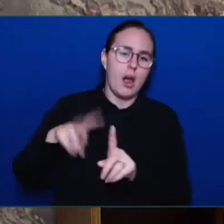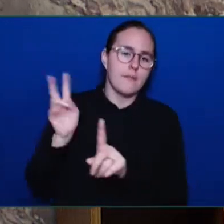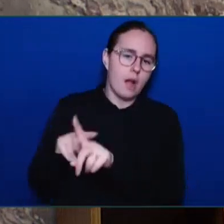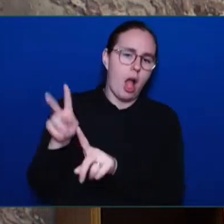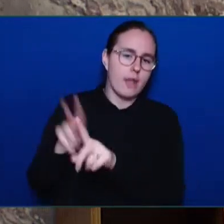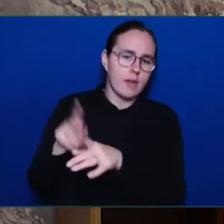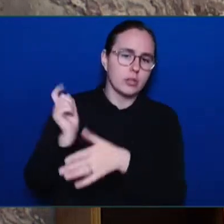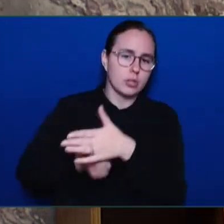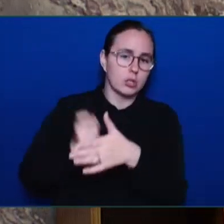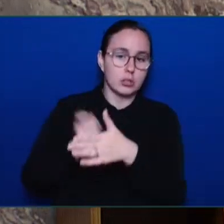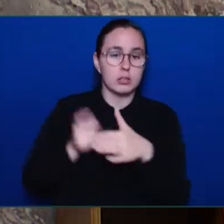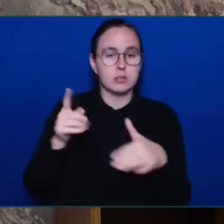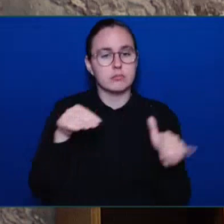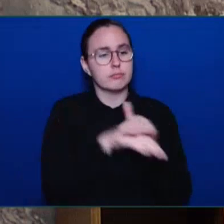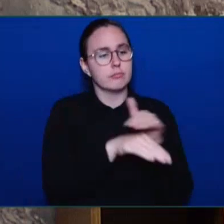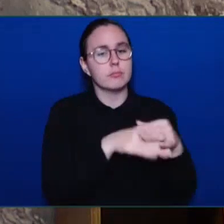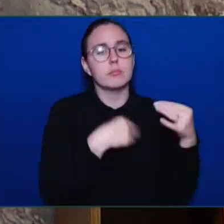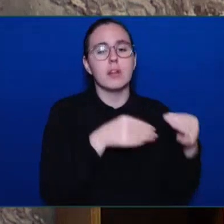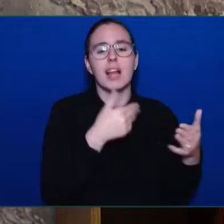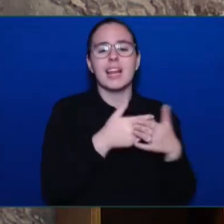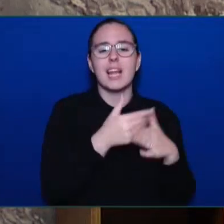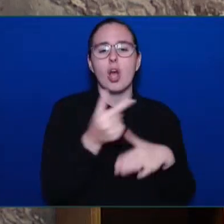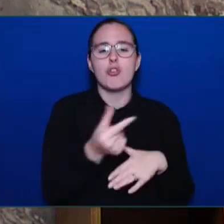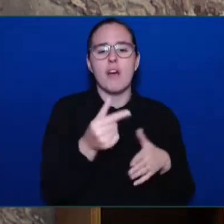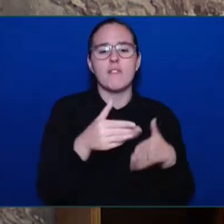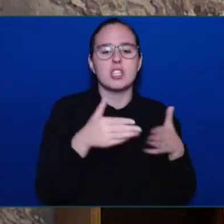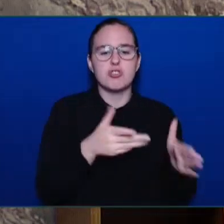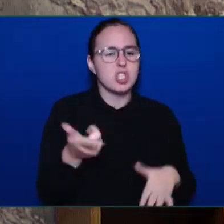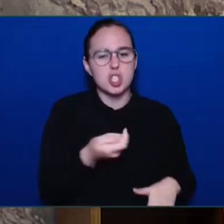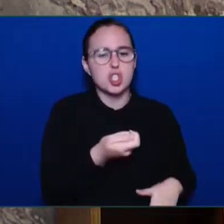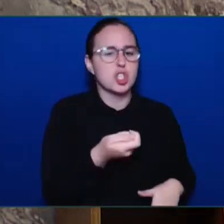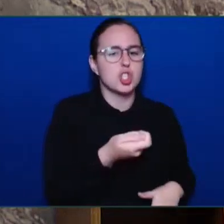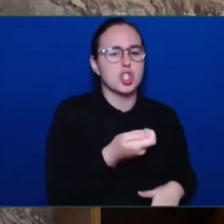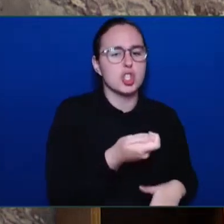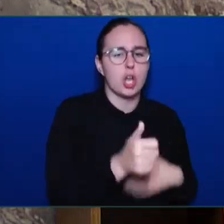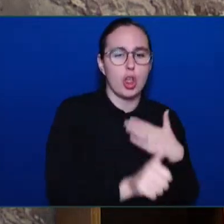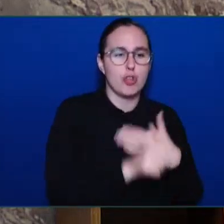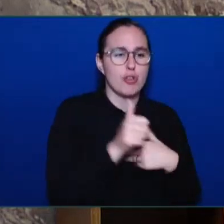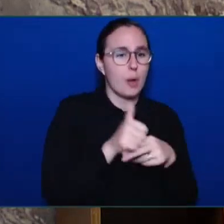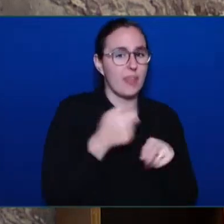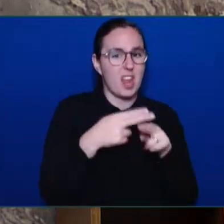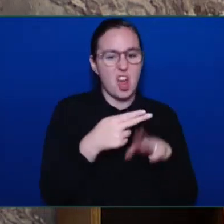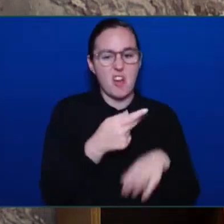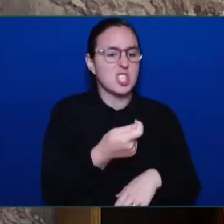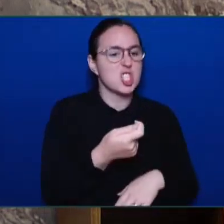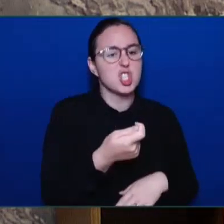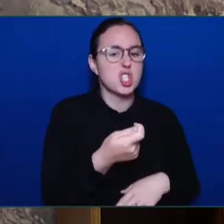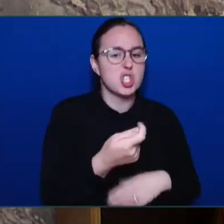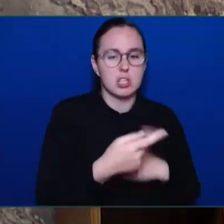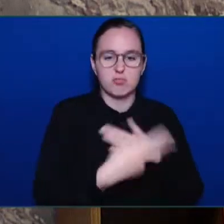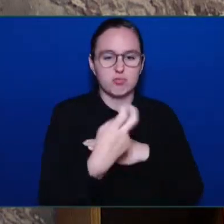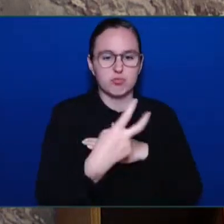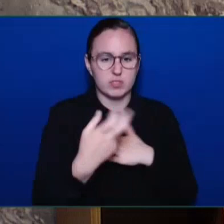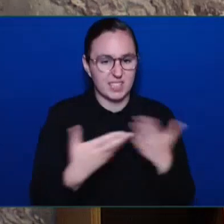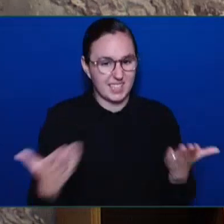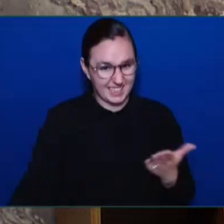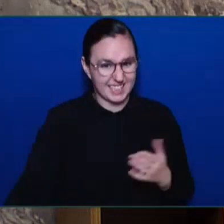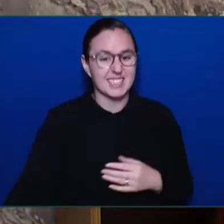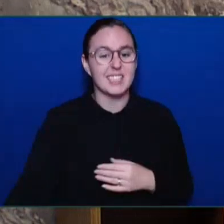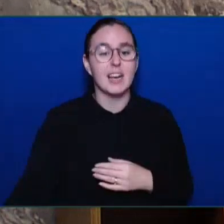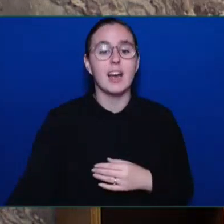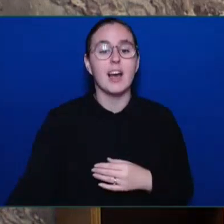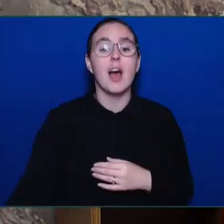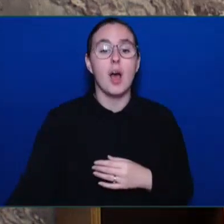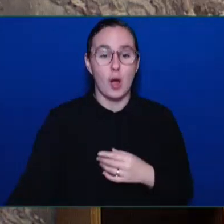Sergeant Mario Mastru-Pieri of the VPD says, and I quote, "In Vancouver, we continue to see an alarming trend of repeat offenders and people